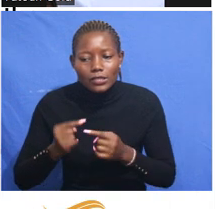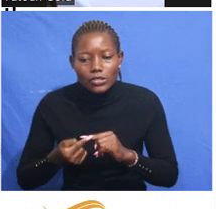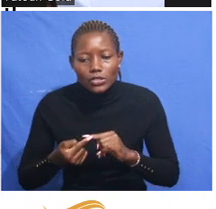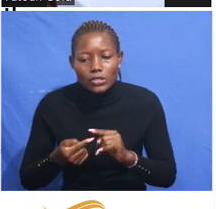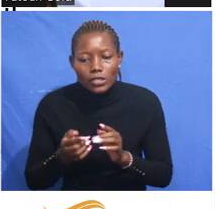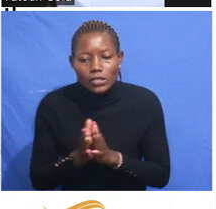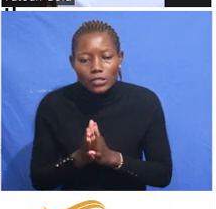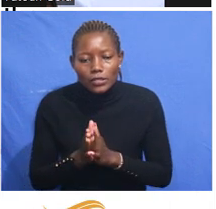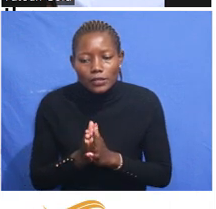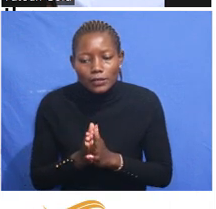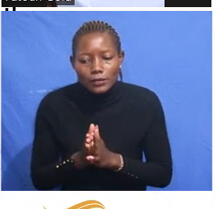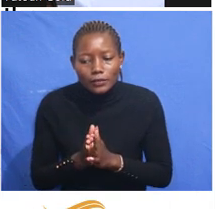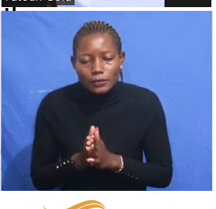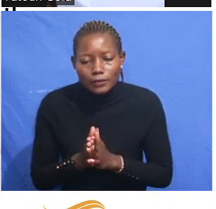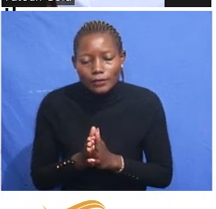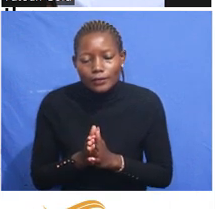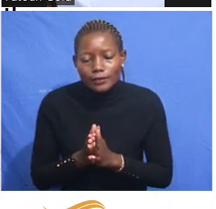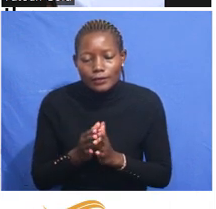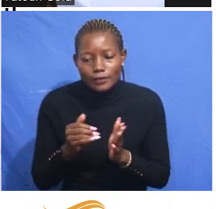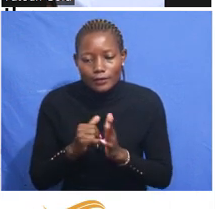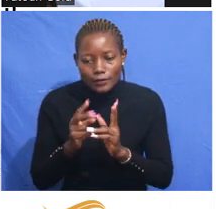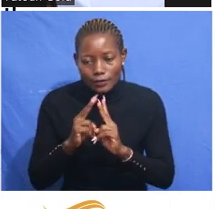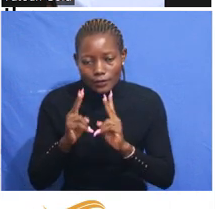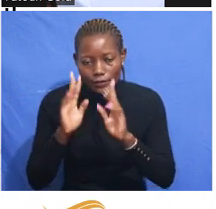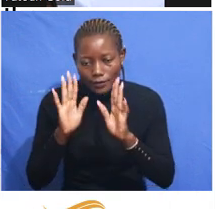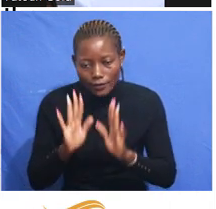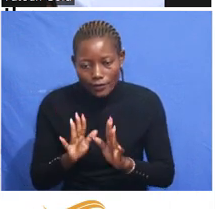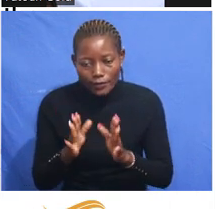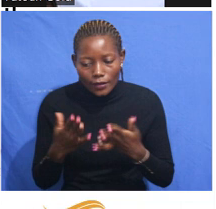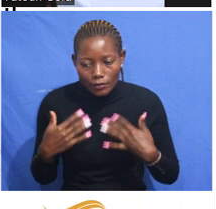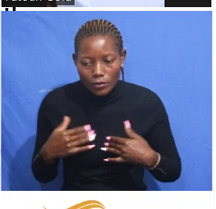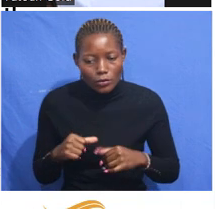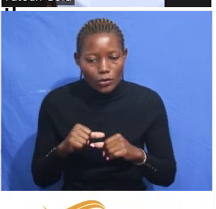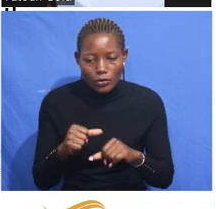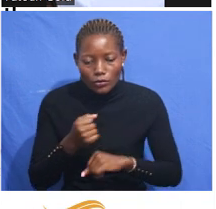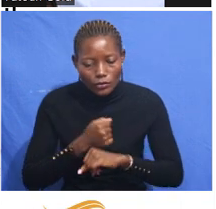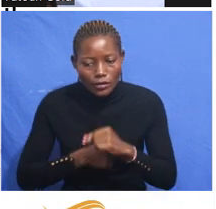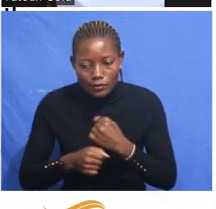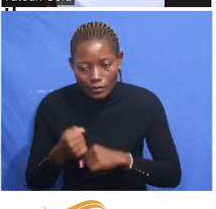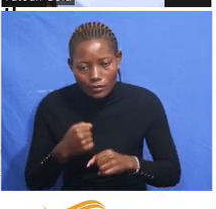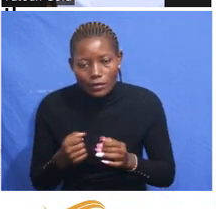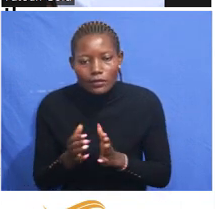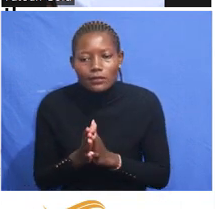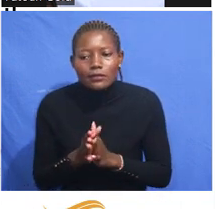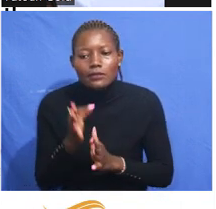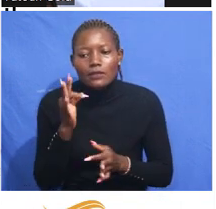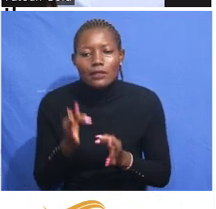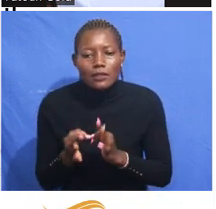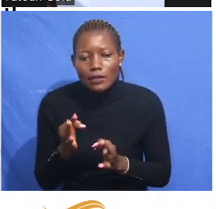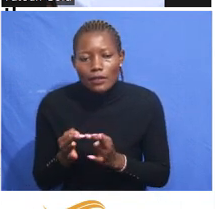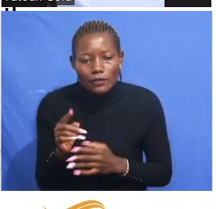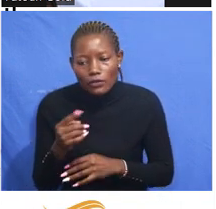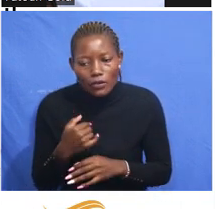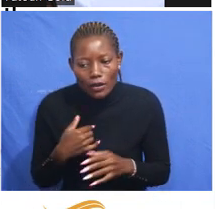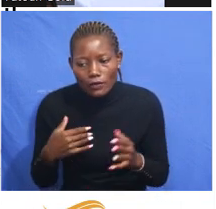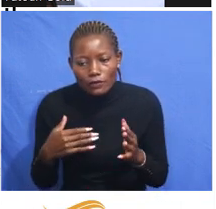fragility of the bones which are likely to break. So it is important that people continue to exercise, even if you have